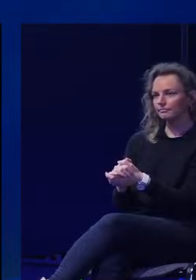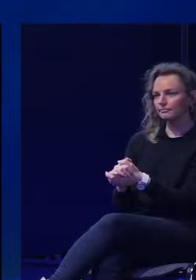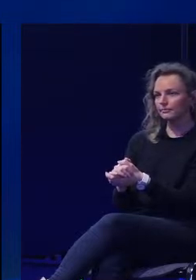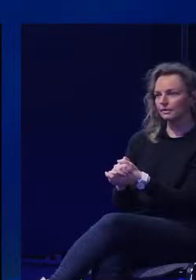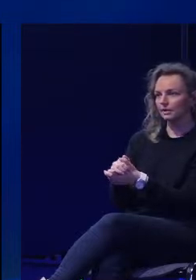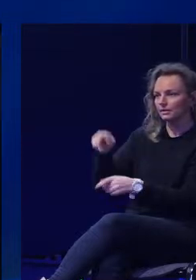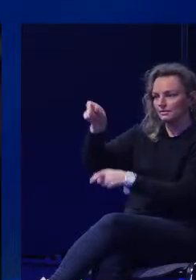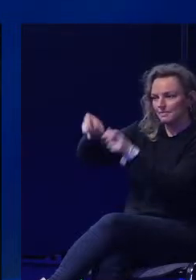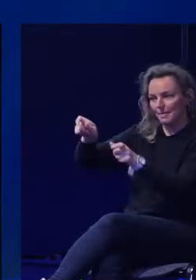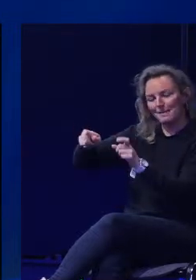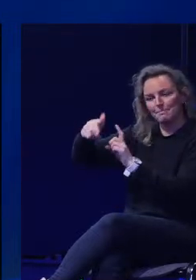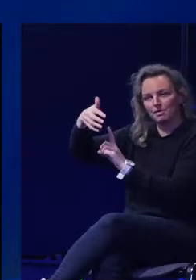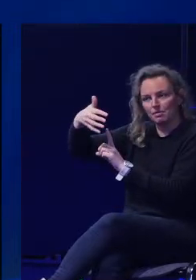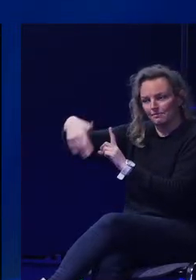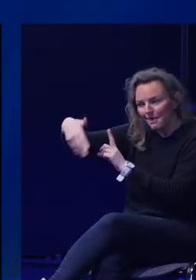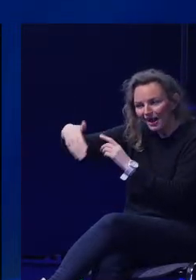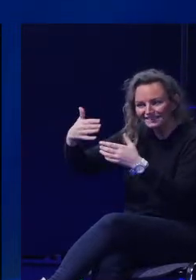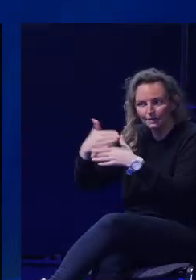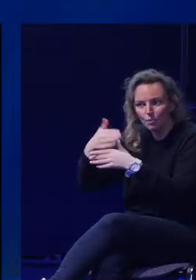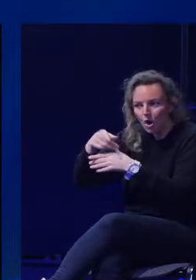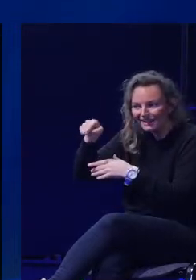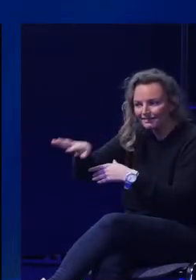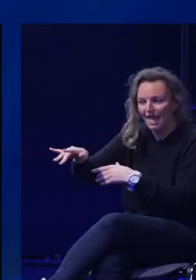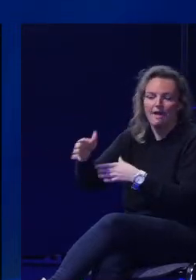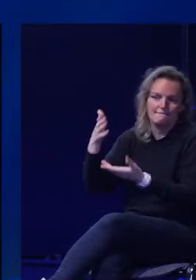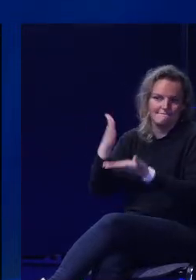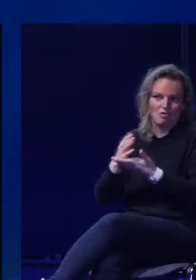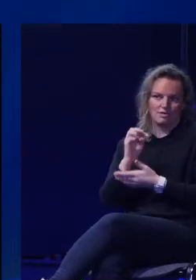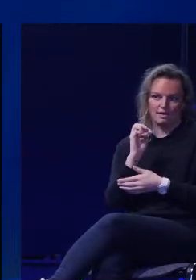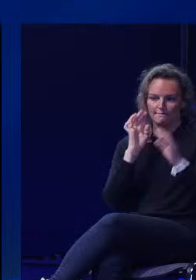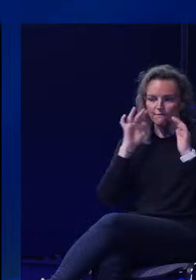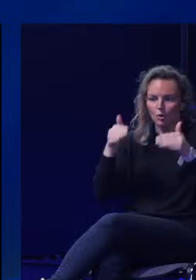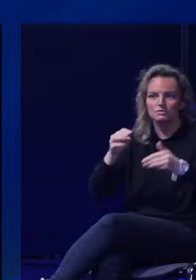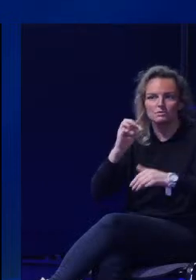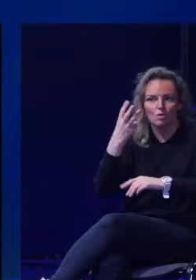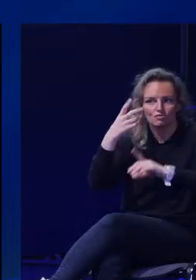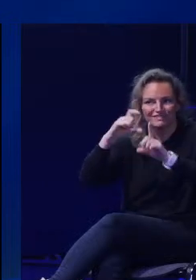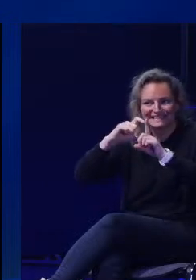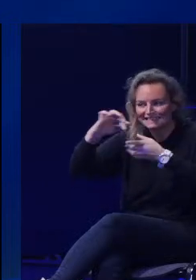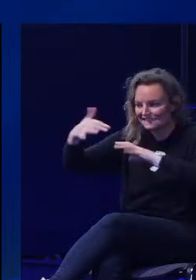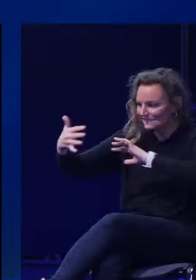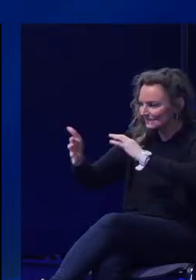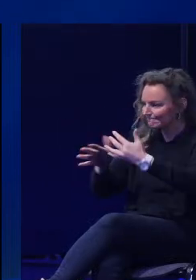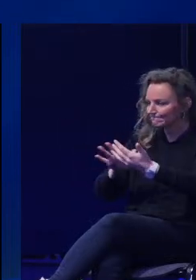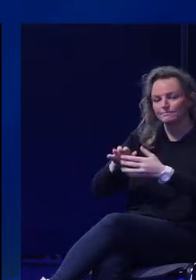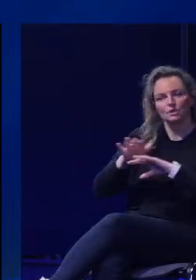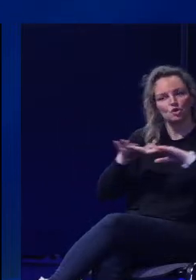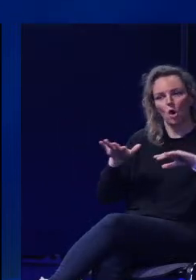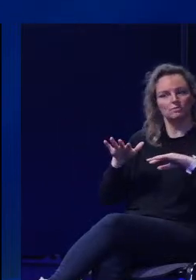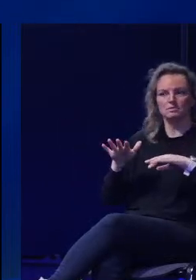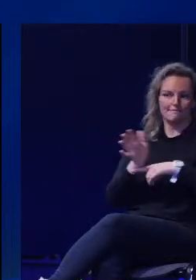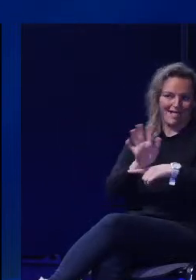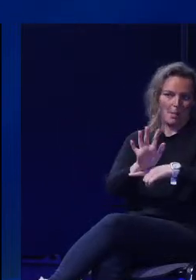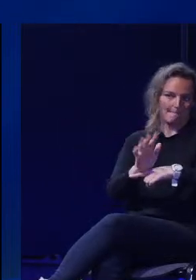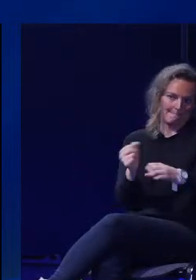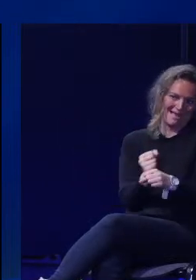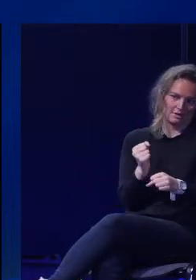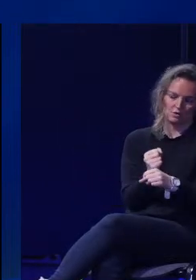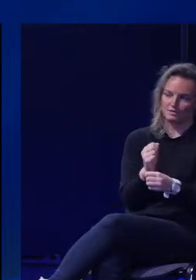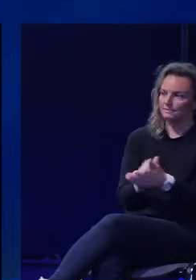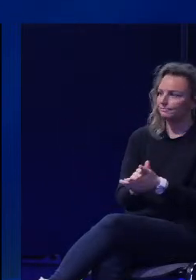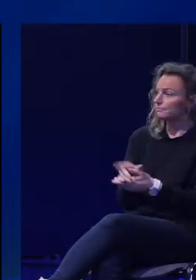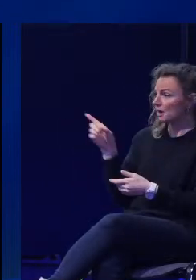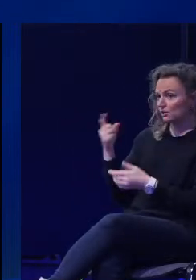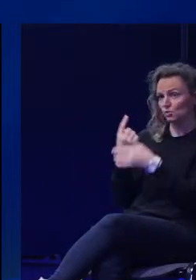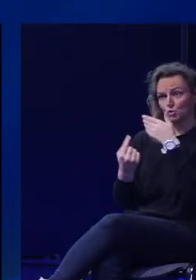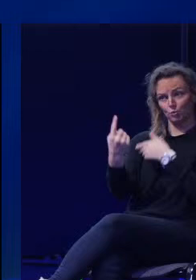very 3D. Let me put it that way. They're not filmmakers, although they typically do love film. The thing that is unique about